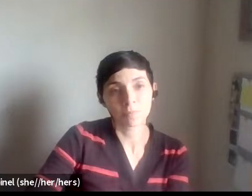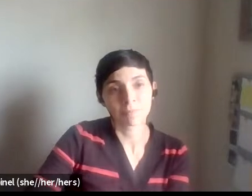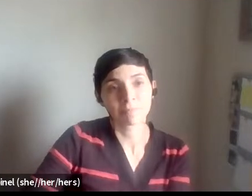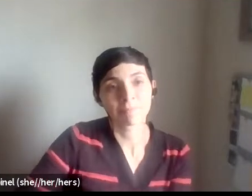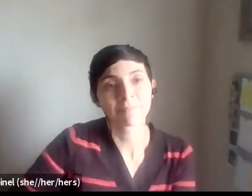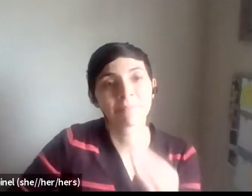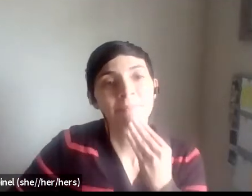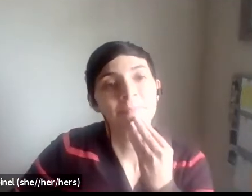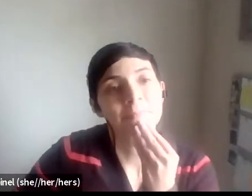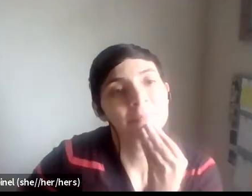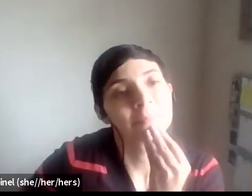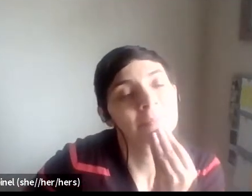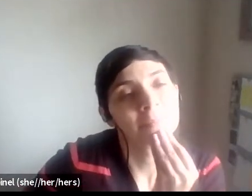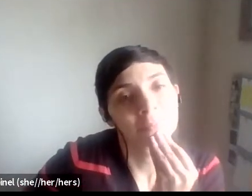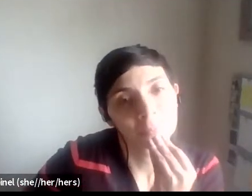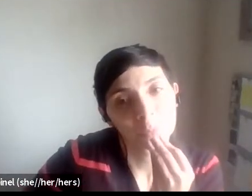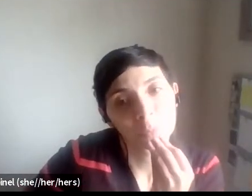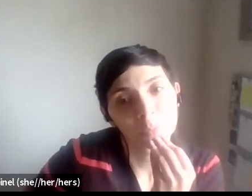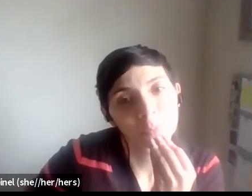comments.